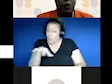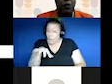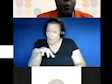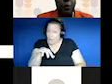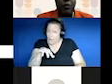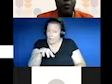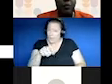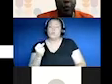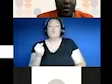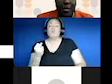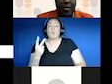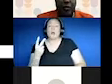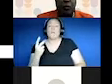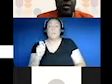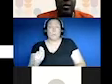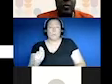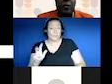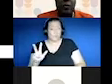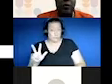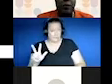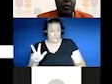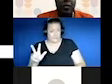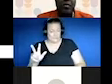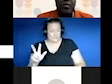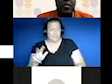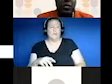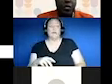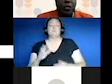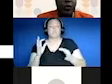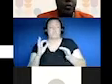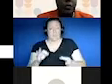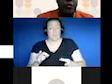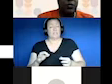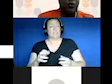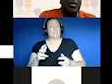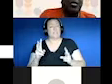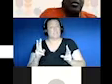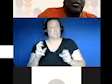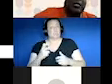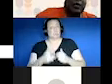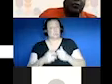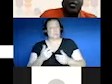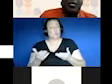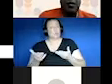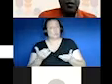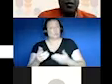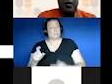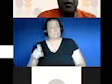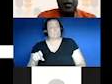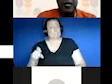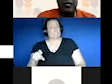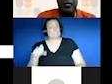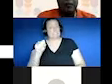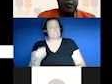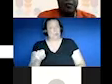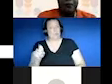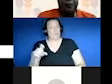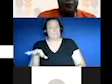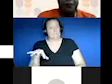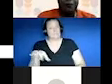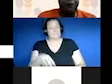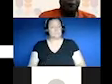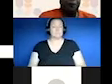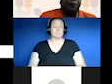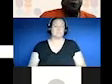about 12.3 as a rate. So there definitely is an issue, and services are needed in the South Phoenix area. Next slide,